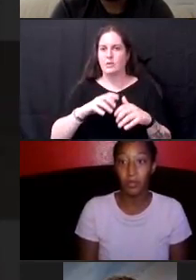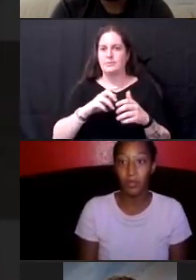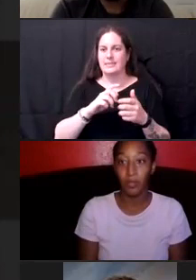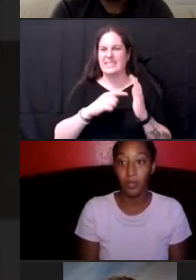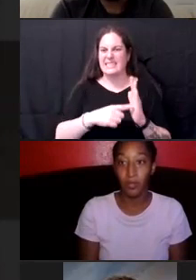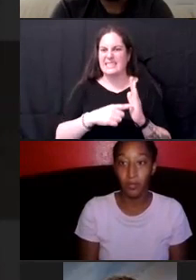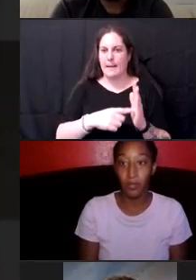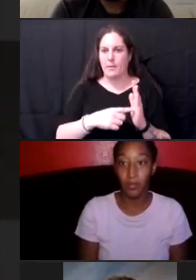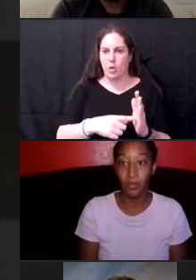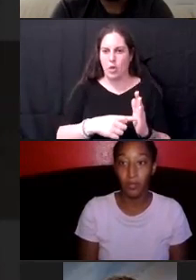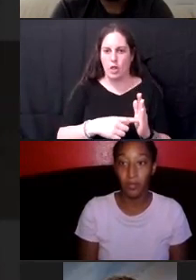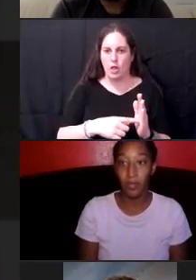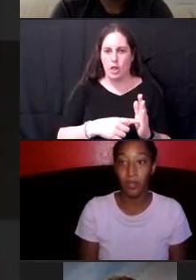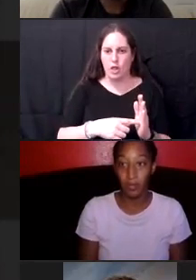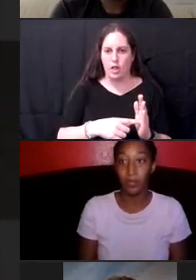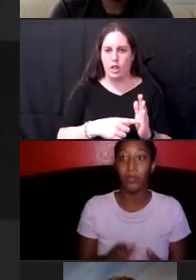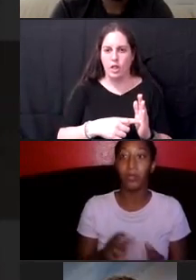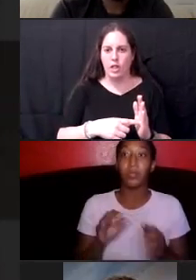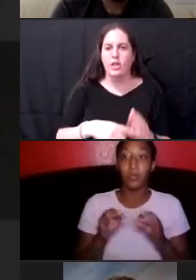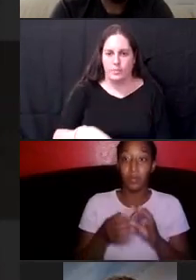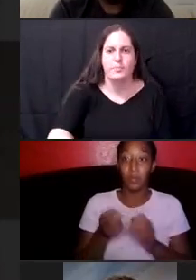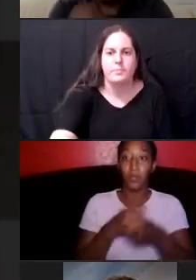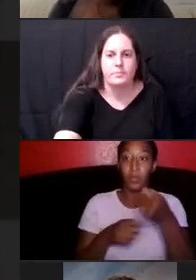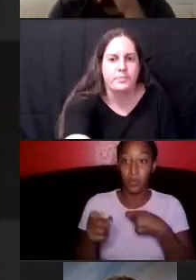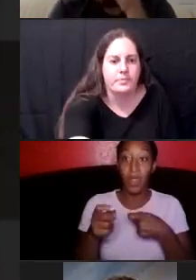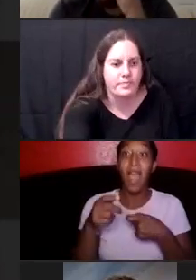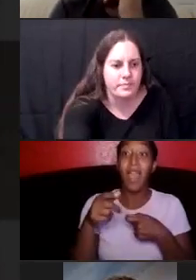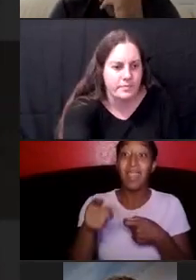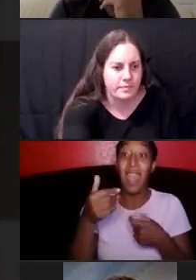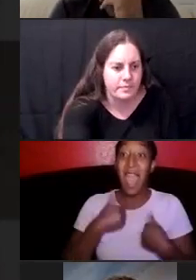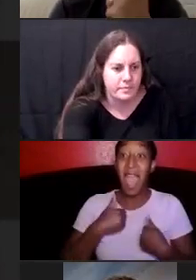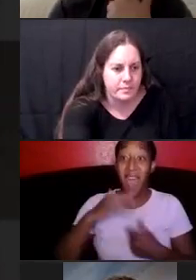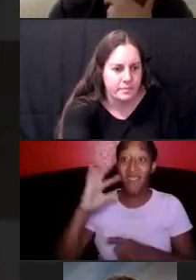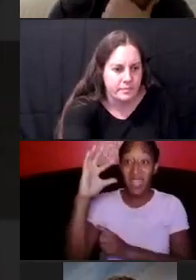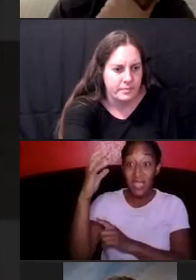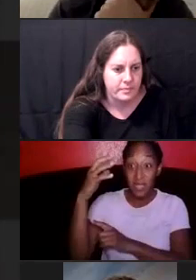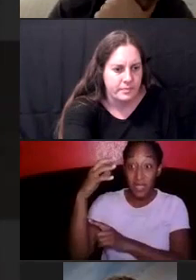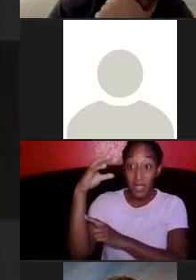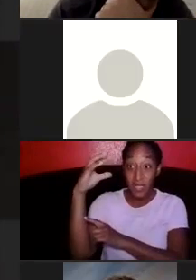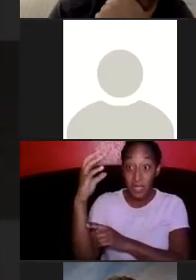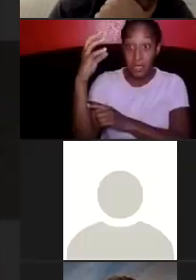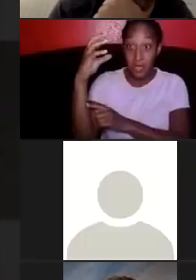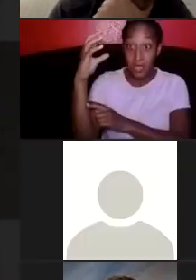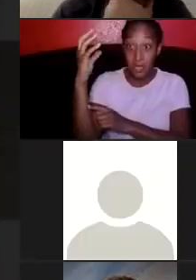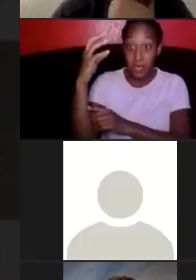satellite called the International Space Station. The International Space Station is